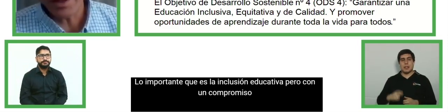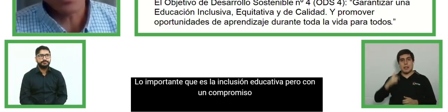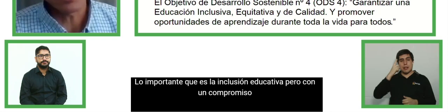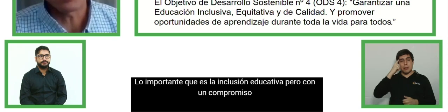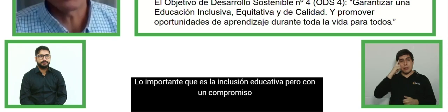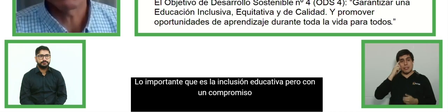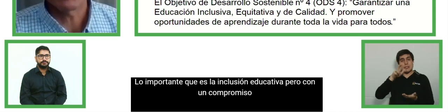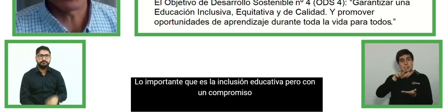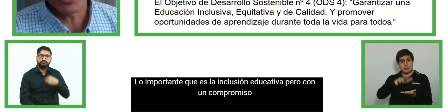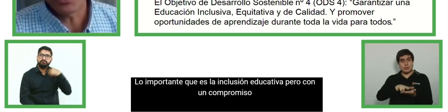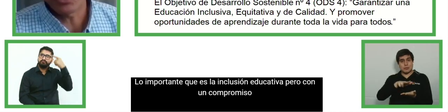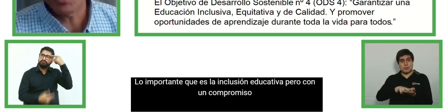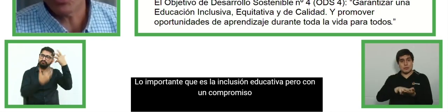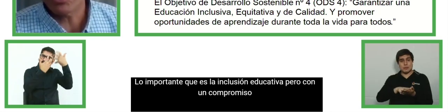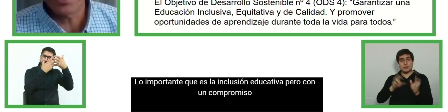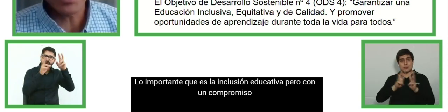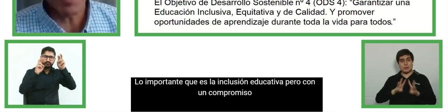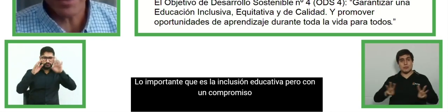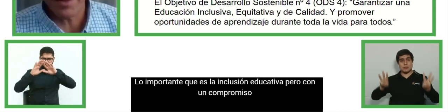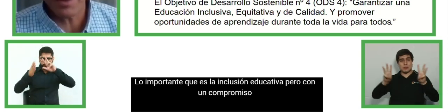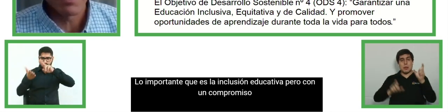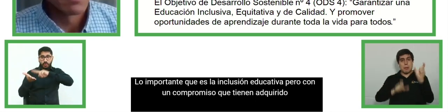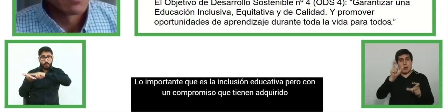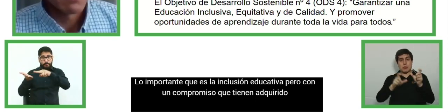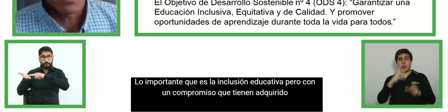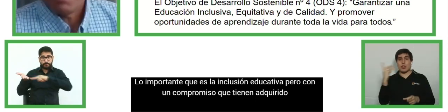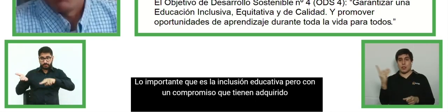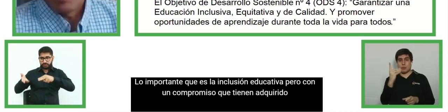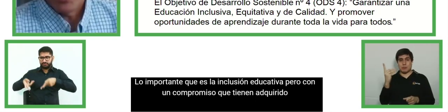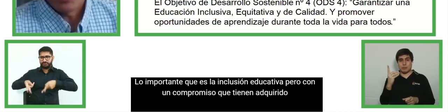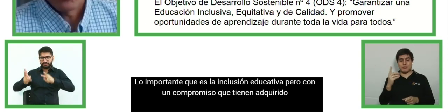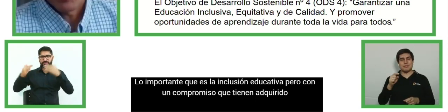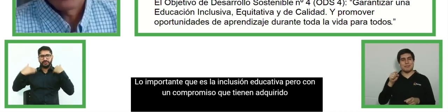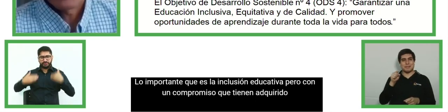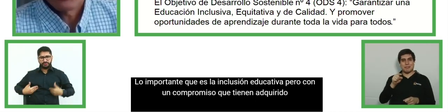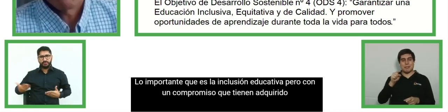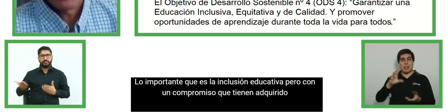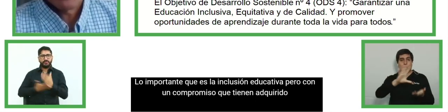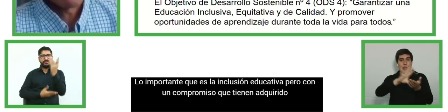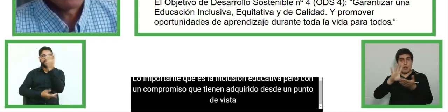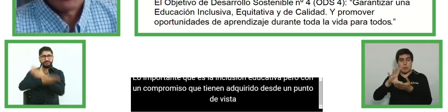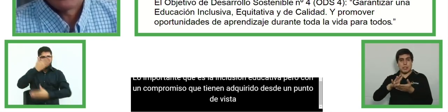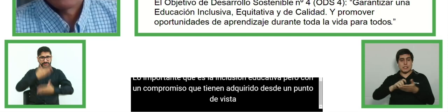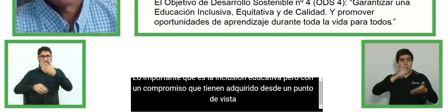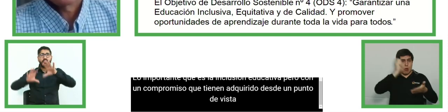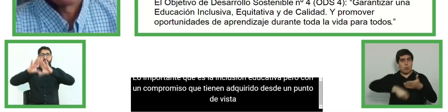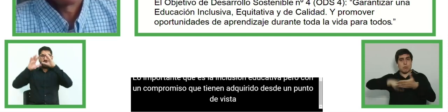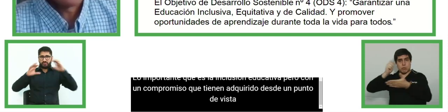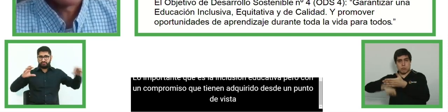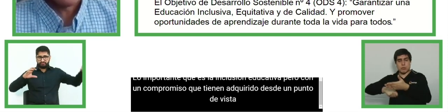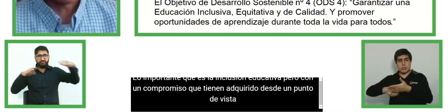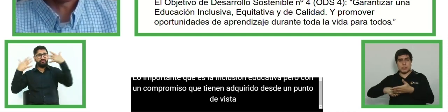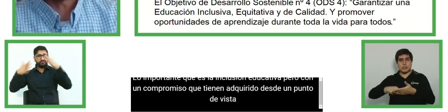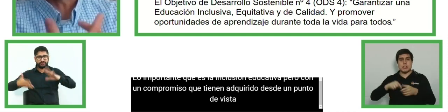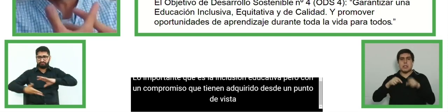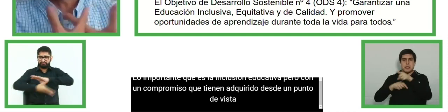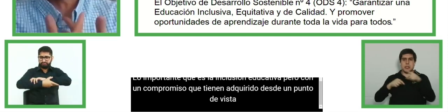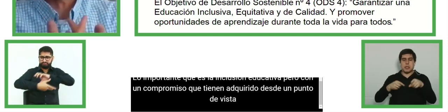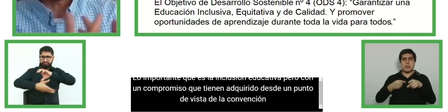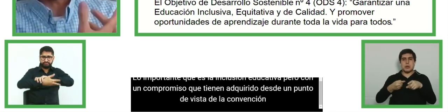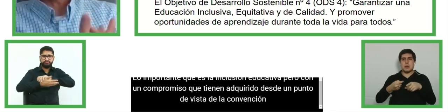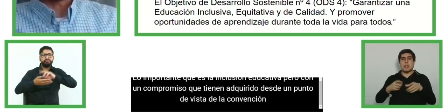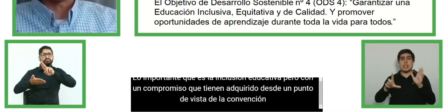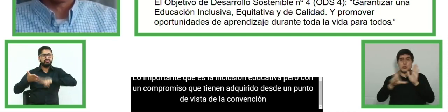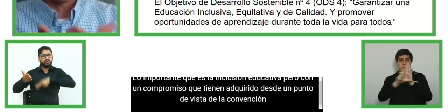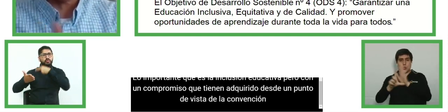People with Disabilities. That most countries that have signed this convention should have